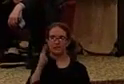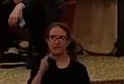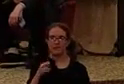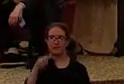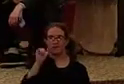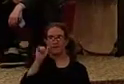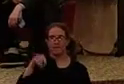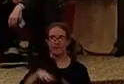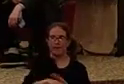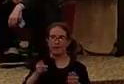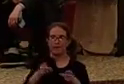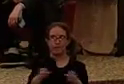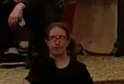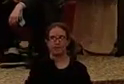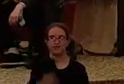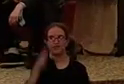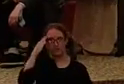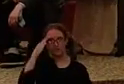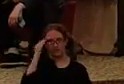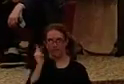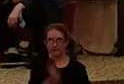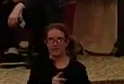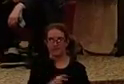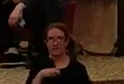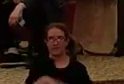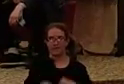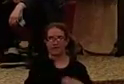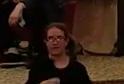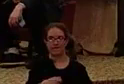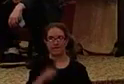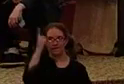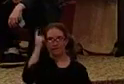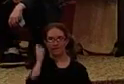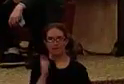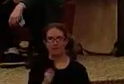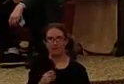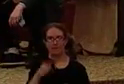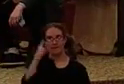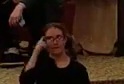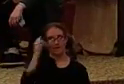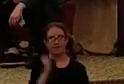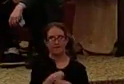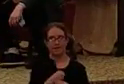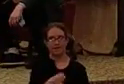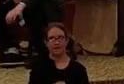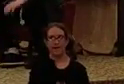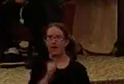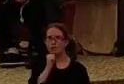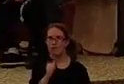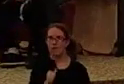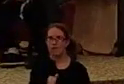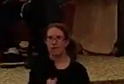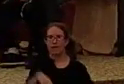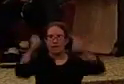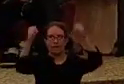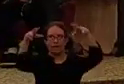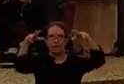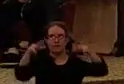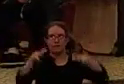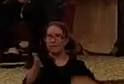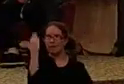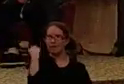of joint. But you know what? He keeps on wrestling because he's got his mind made up. I'm not going to let